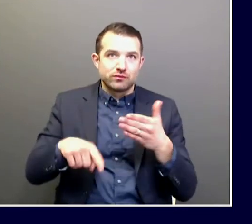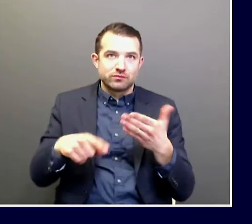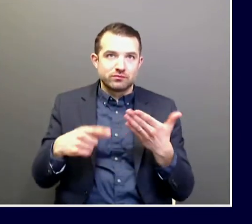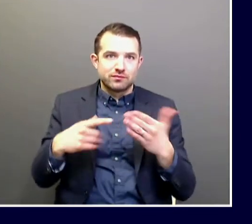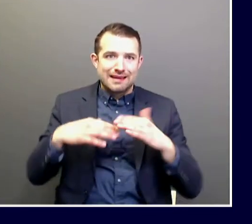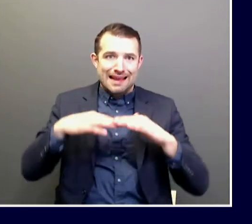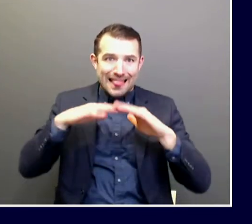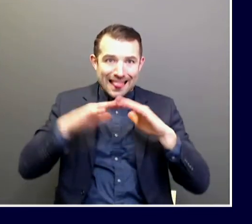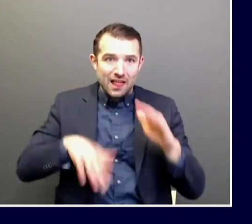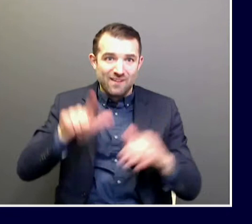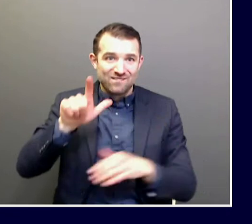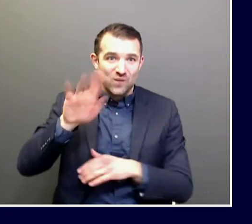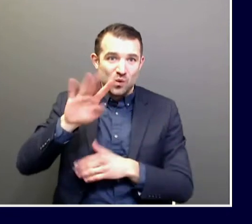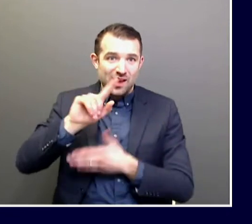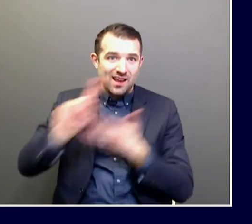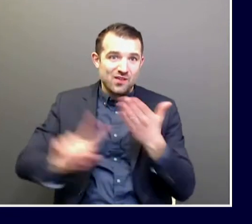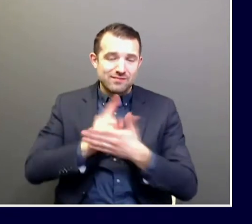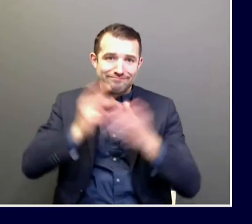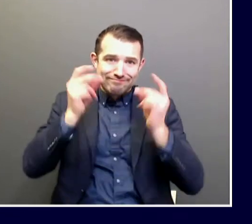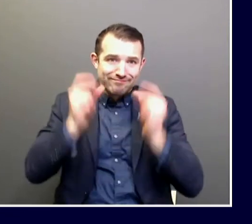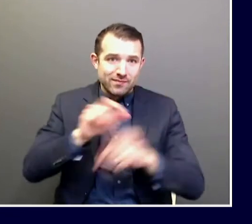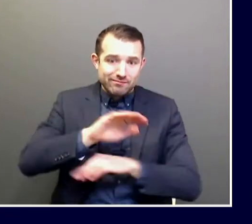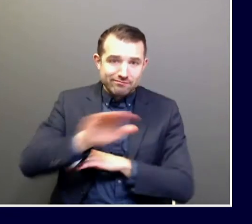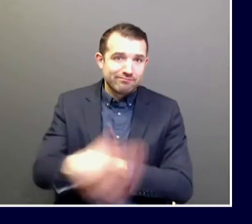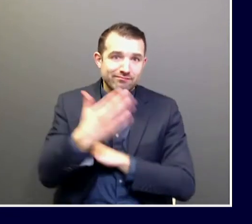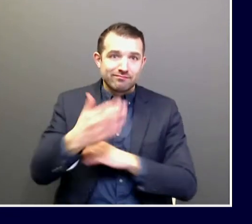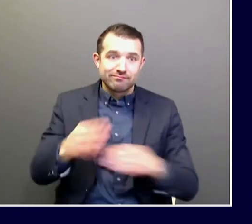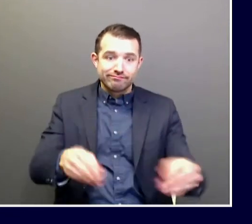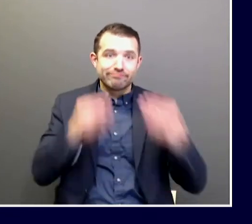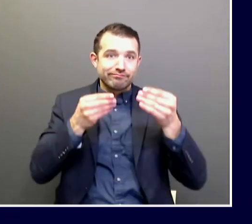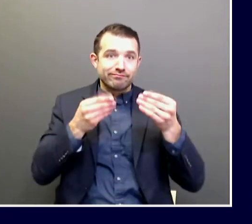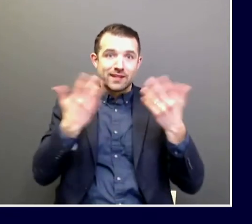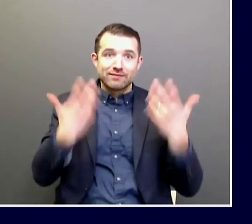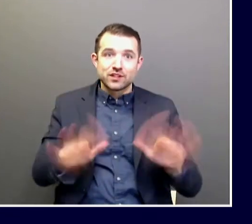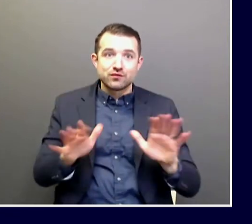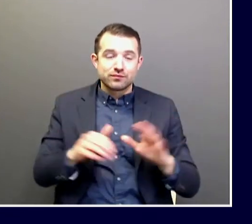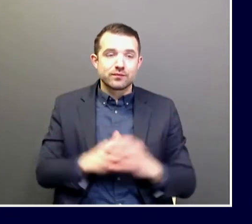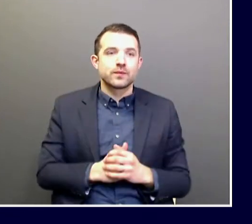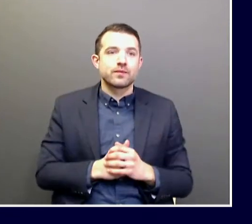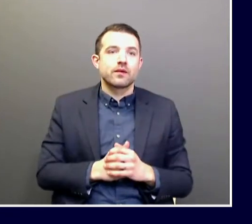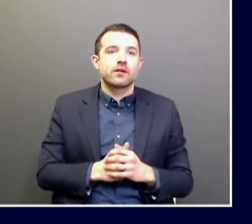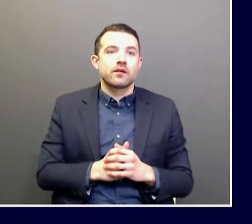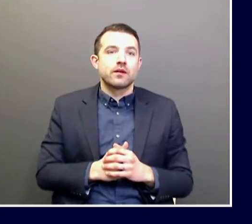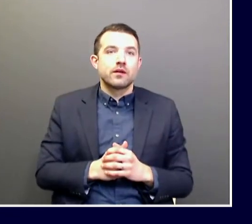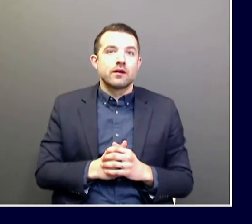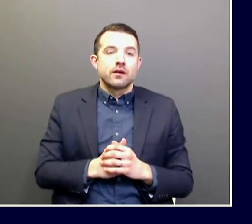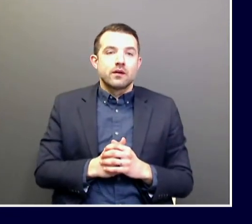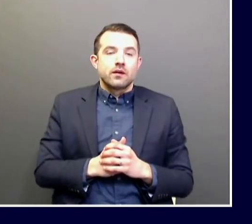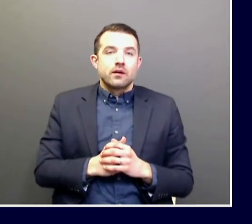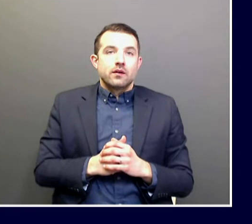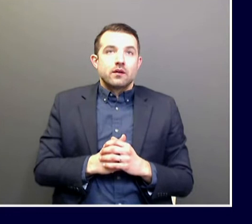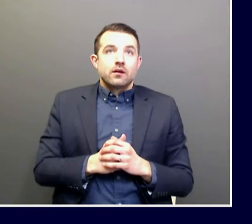ago. I'd also like to remind folks of what does not change as a result of this